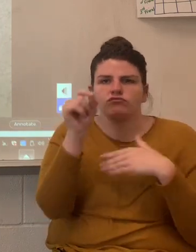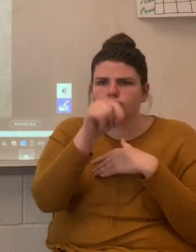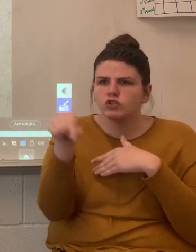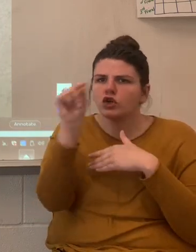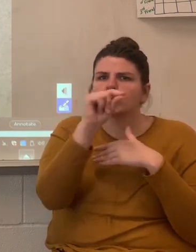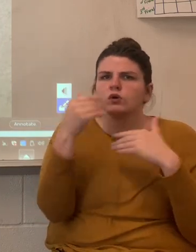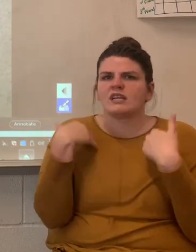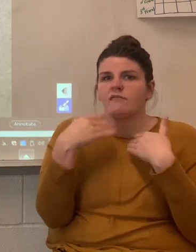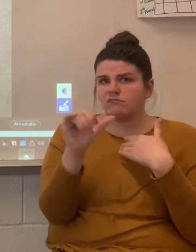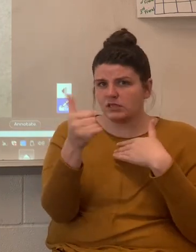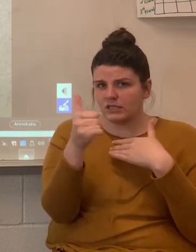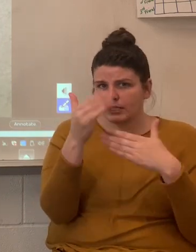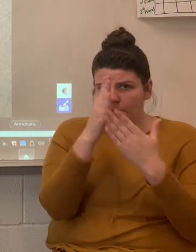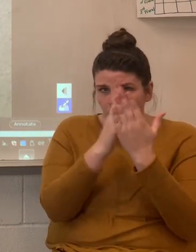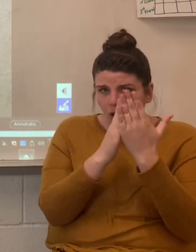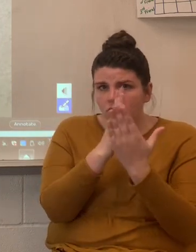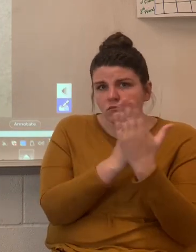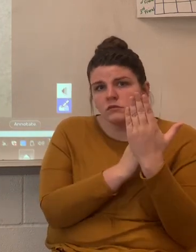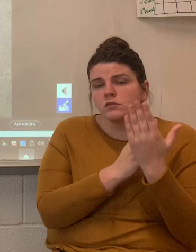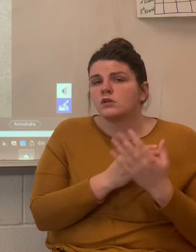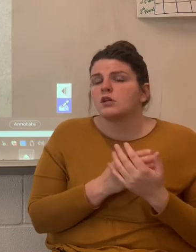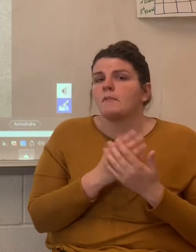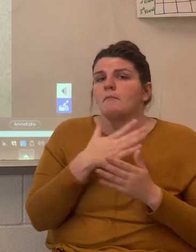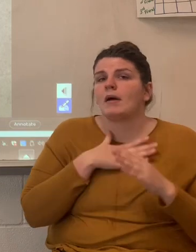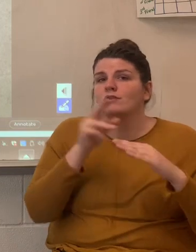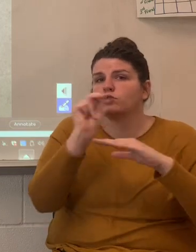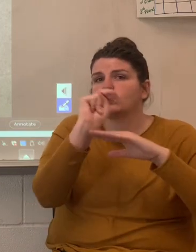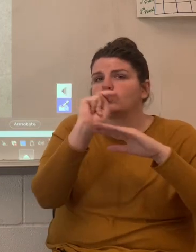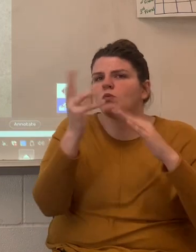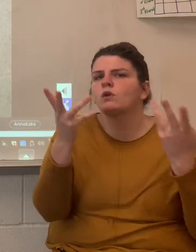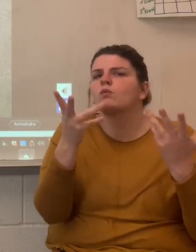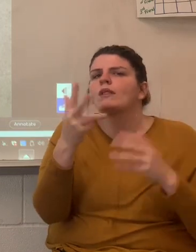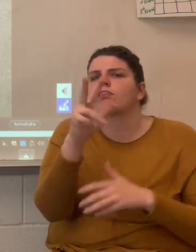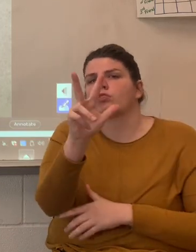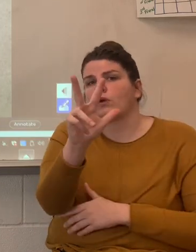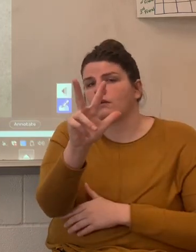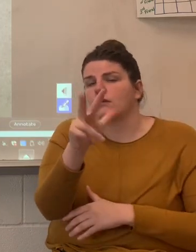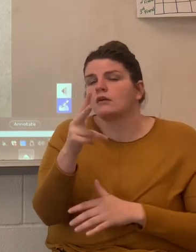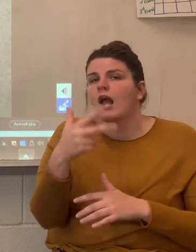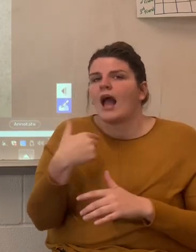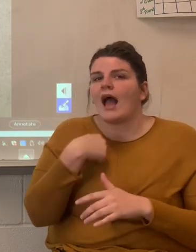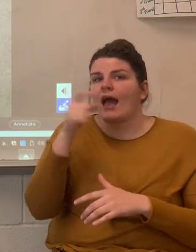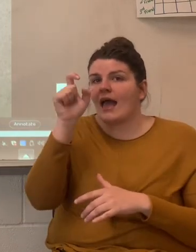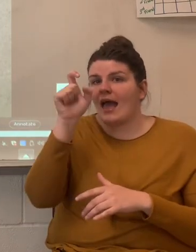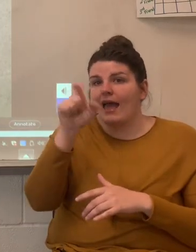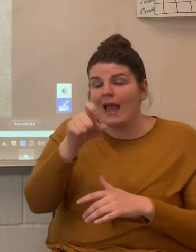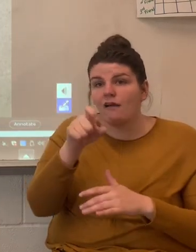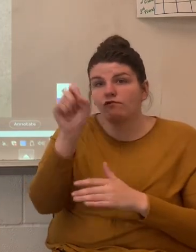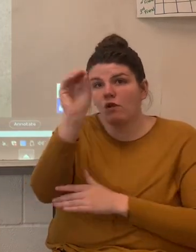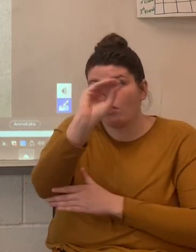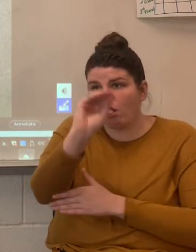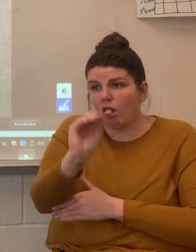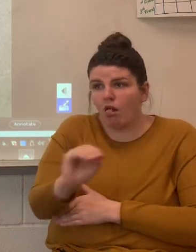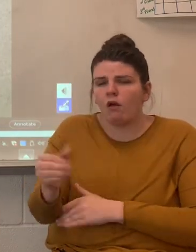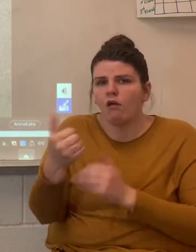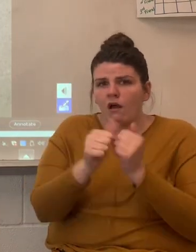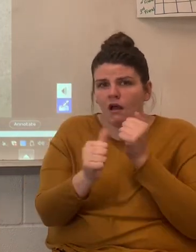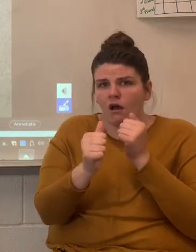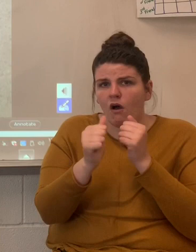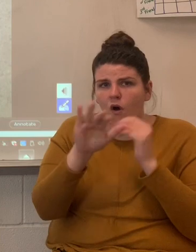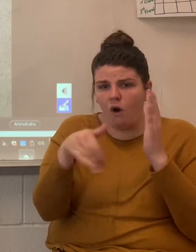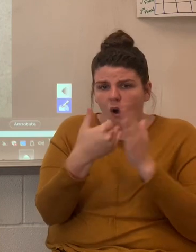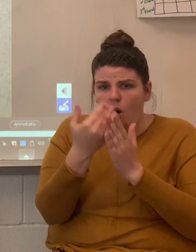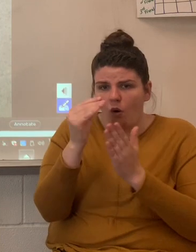Now, my numerator is the 3. So I have to go through each one of these pies and shade in 3 pieces.